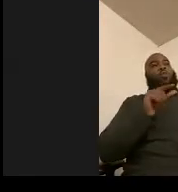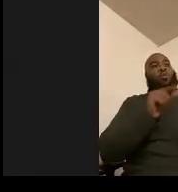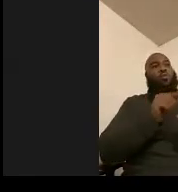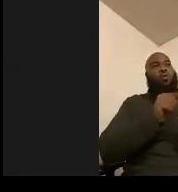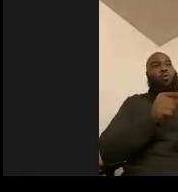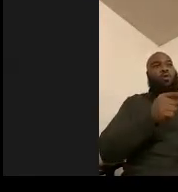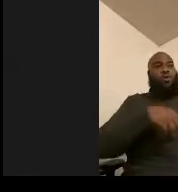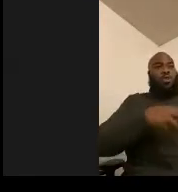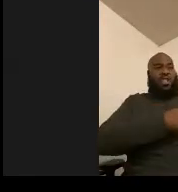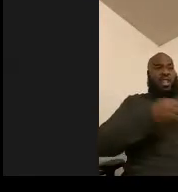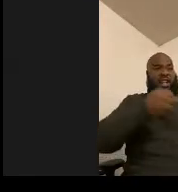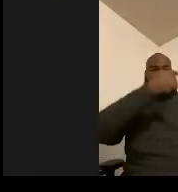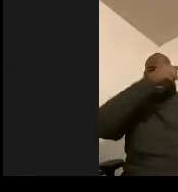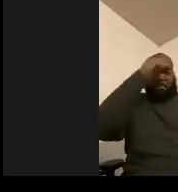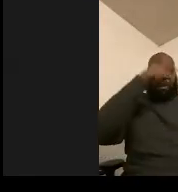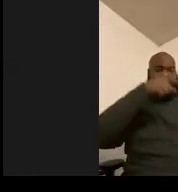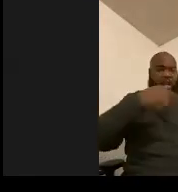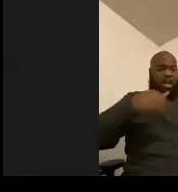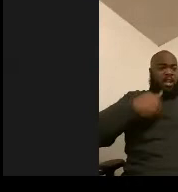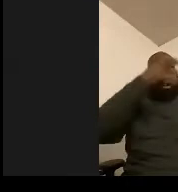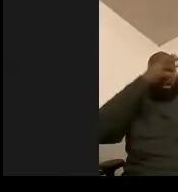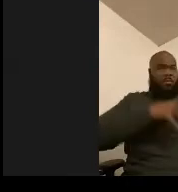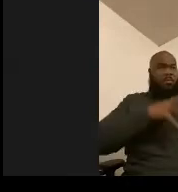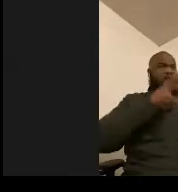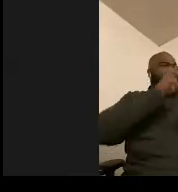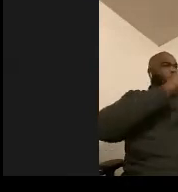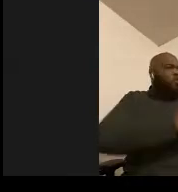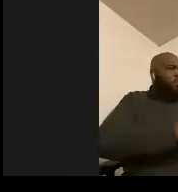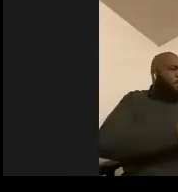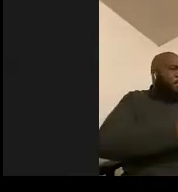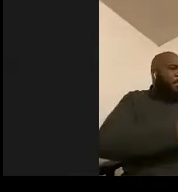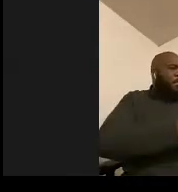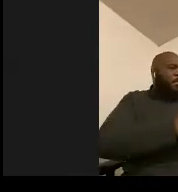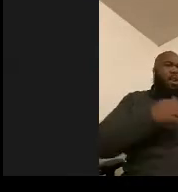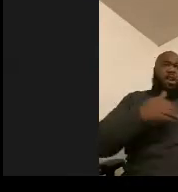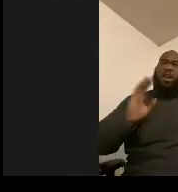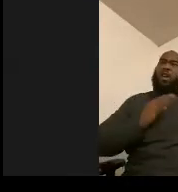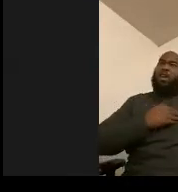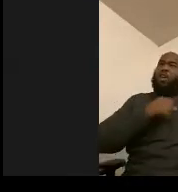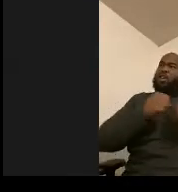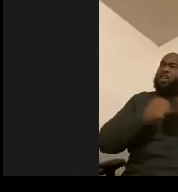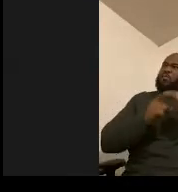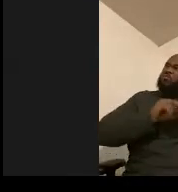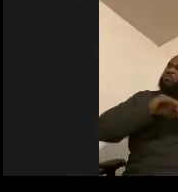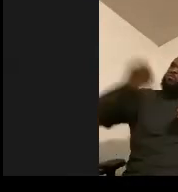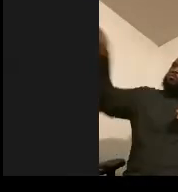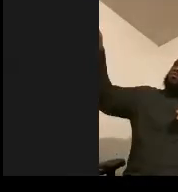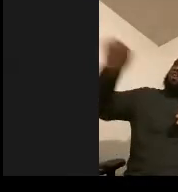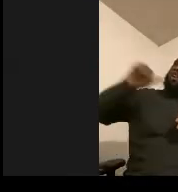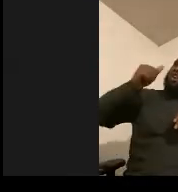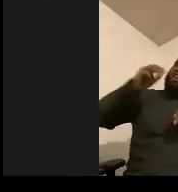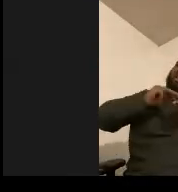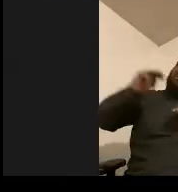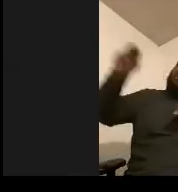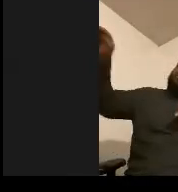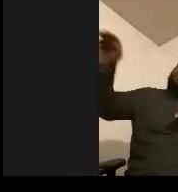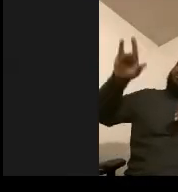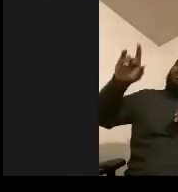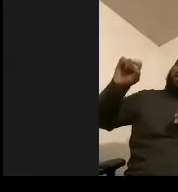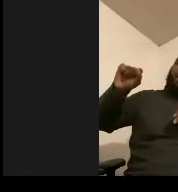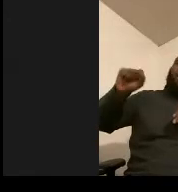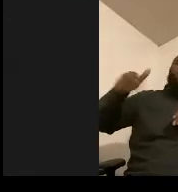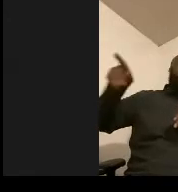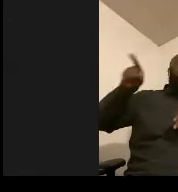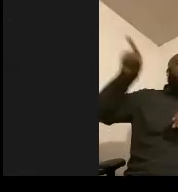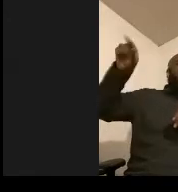been crippled by our society and sending them 8,000 miles away to guarantee liberties in Southeast Asia, which they had not found